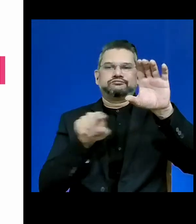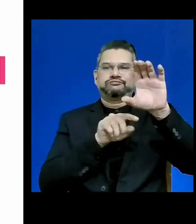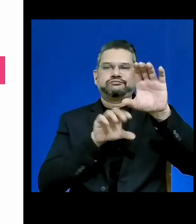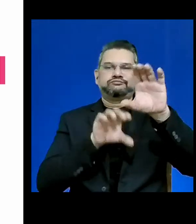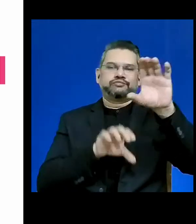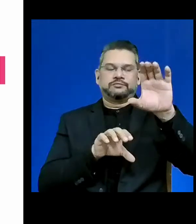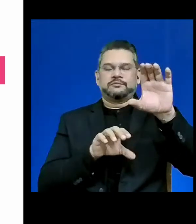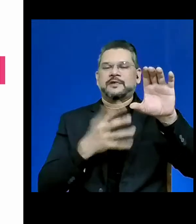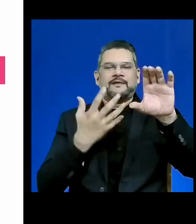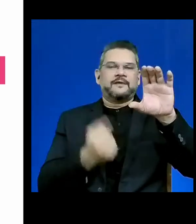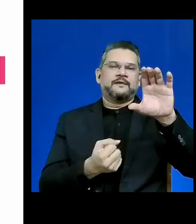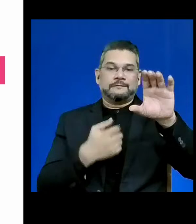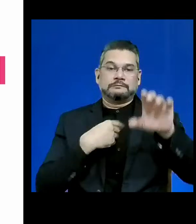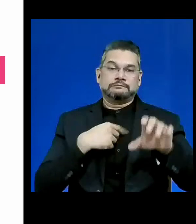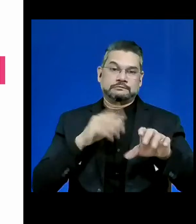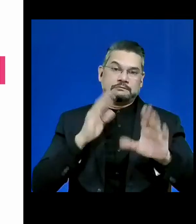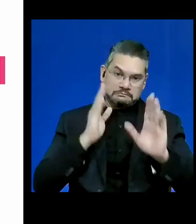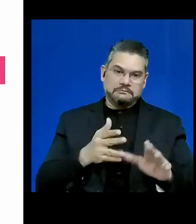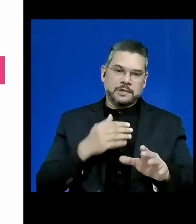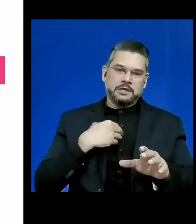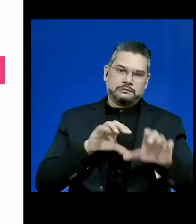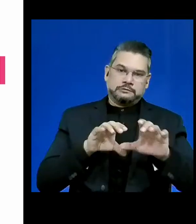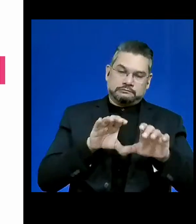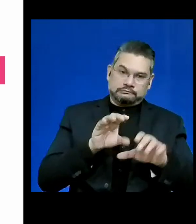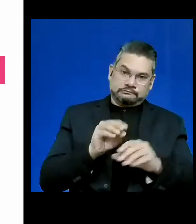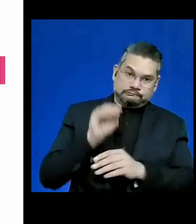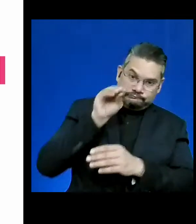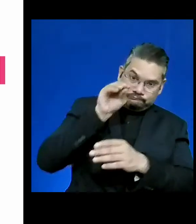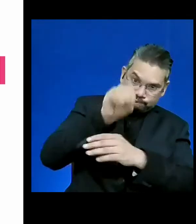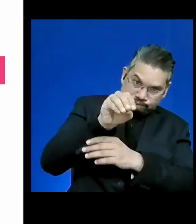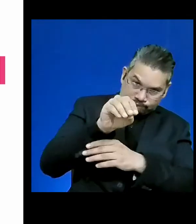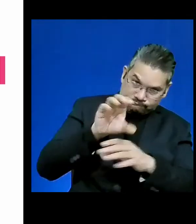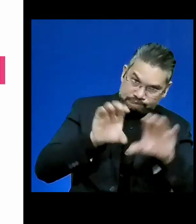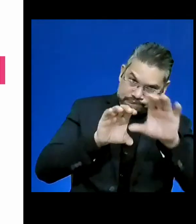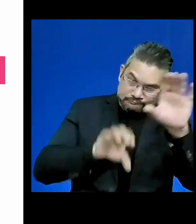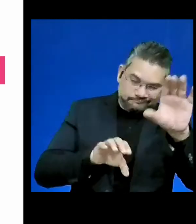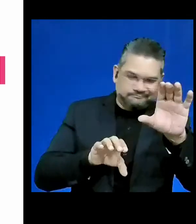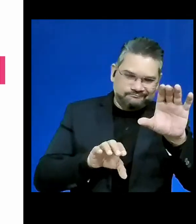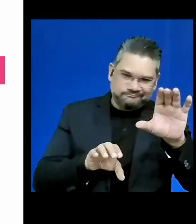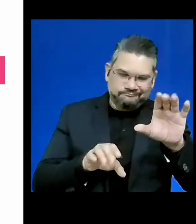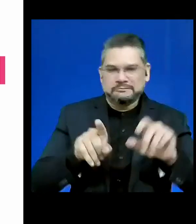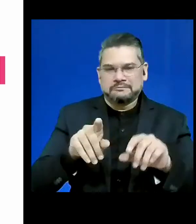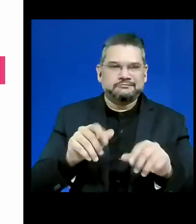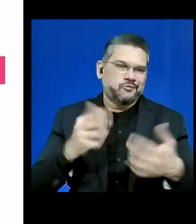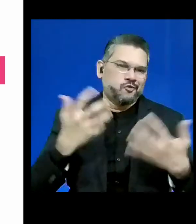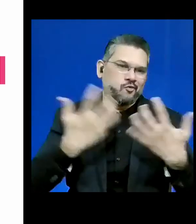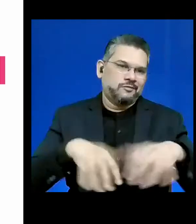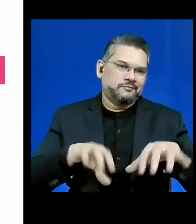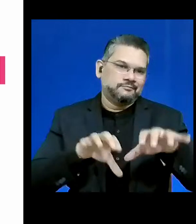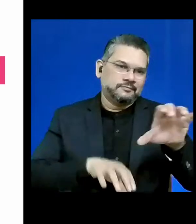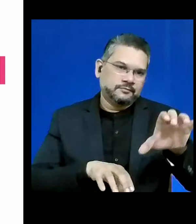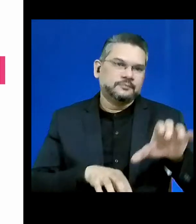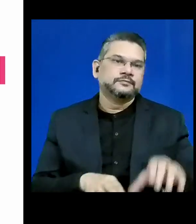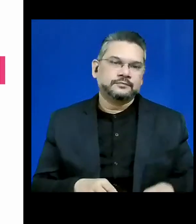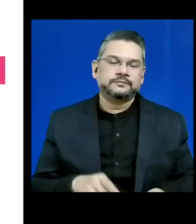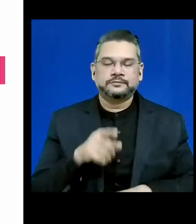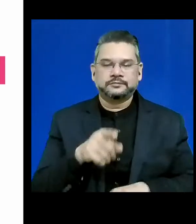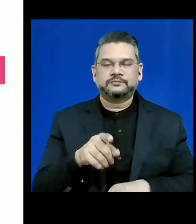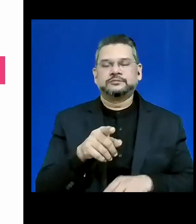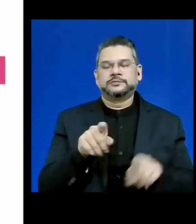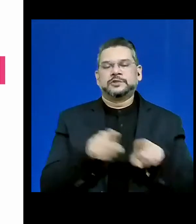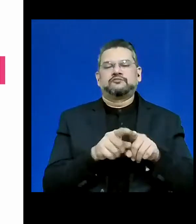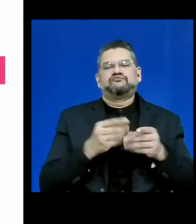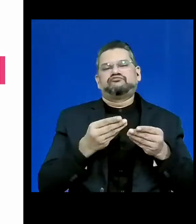break. And the thing is, paragraph tags, the allowed content is both phrasing and flow